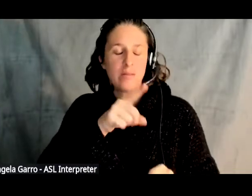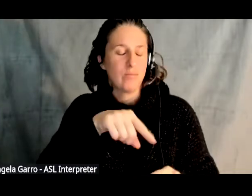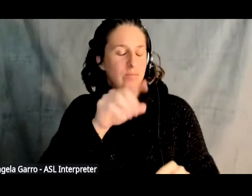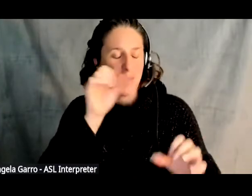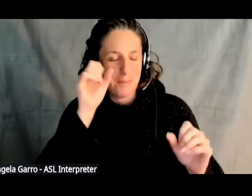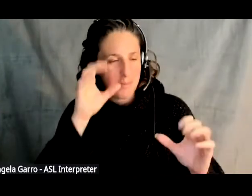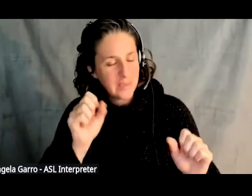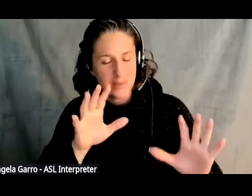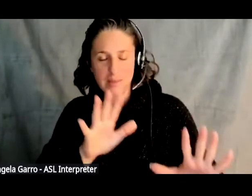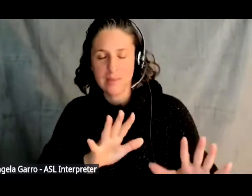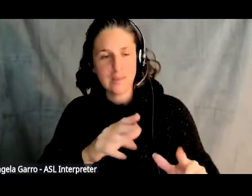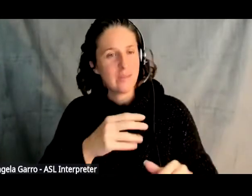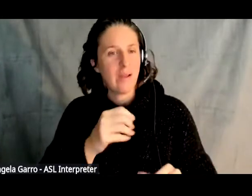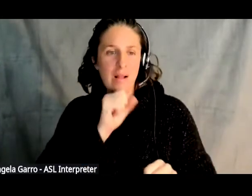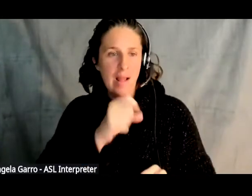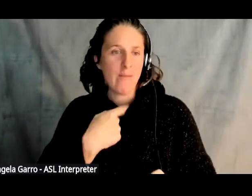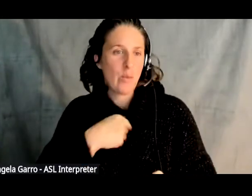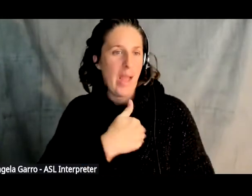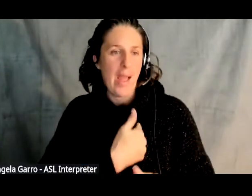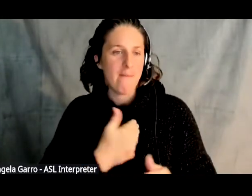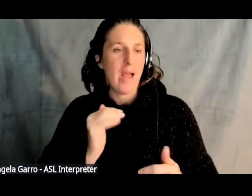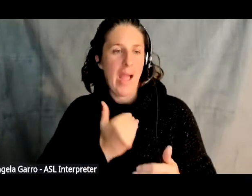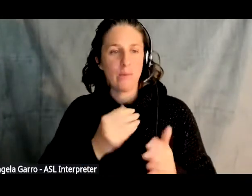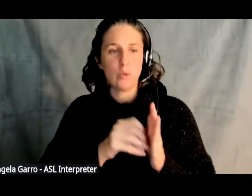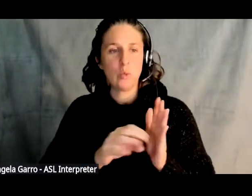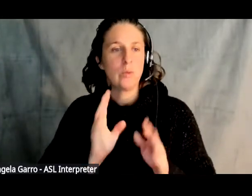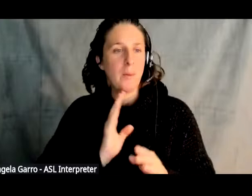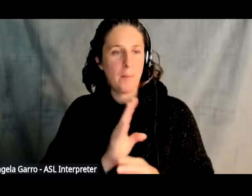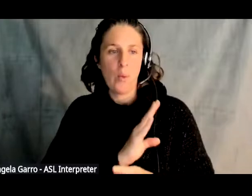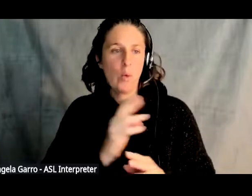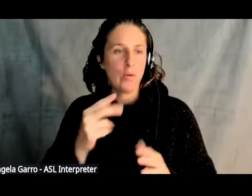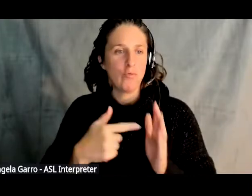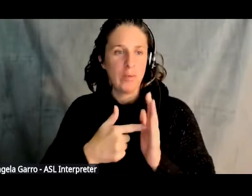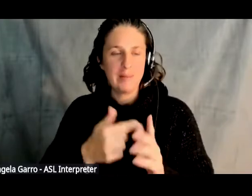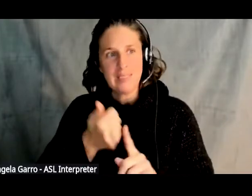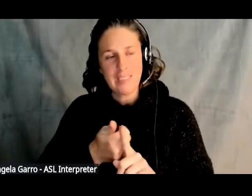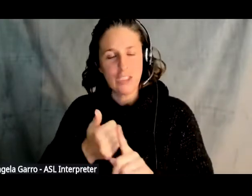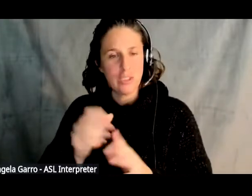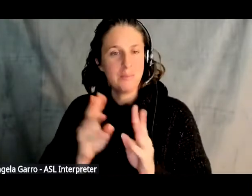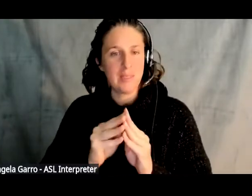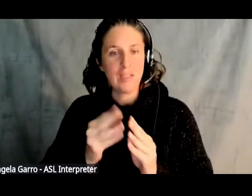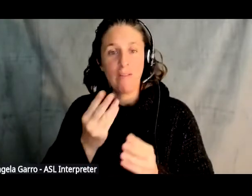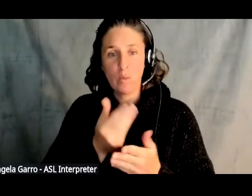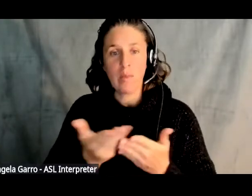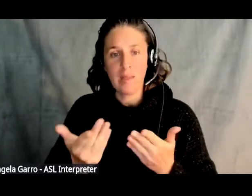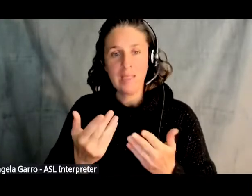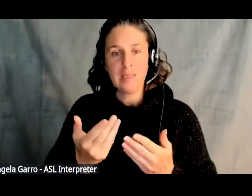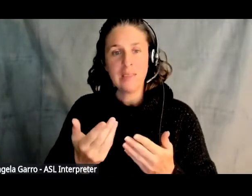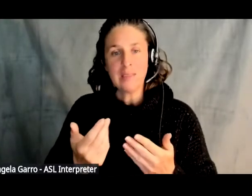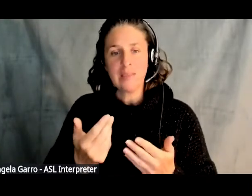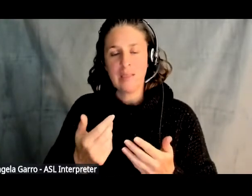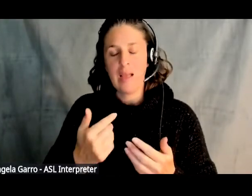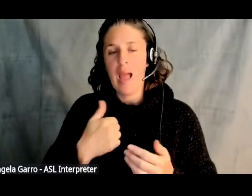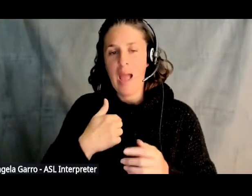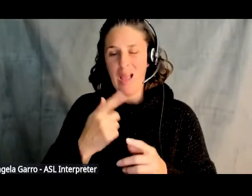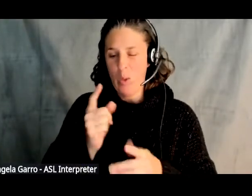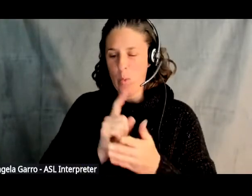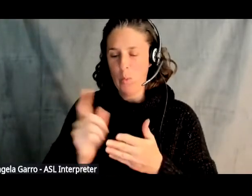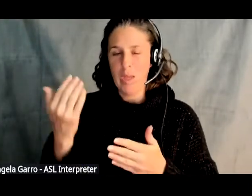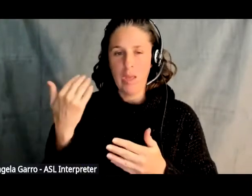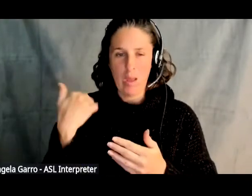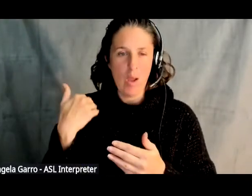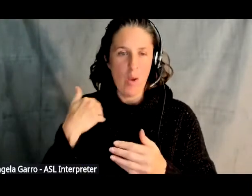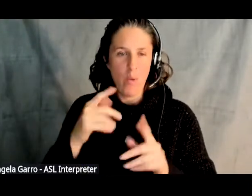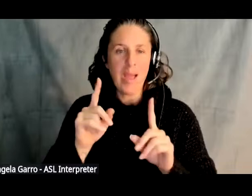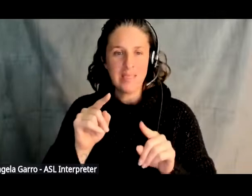and every one of our meetings. Couple things. About a week ago, I attended I was also at